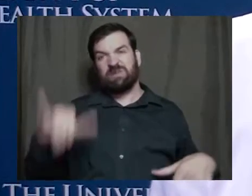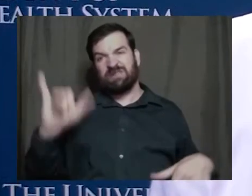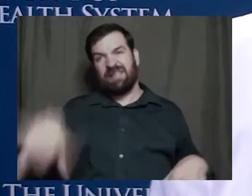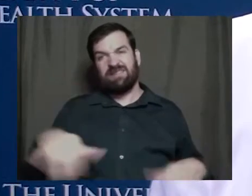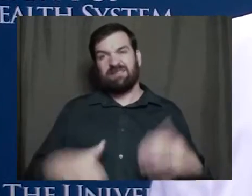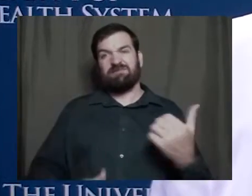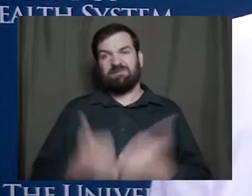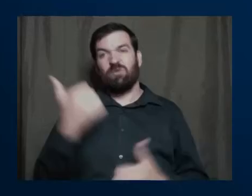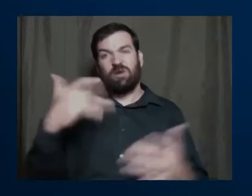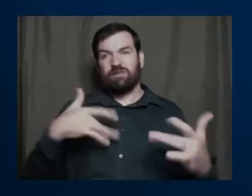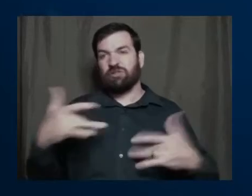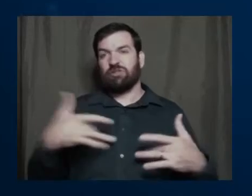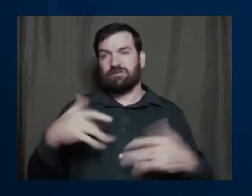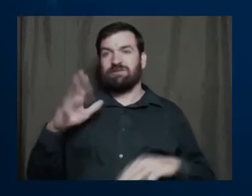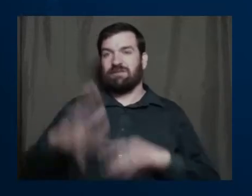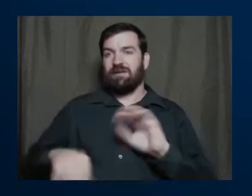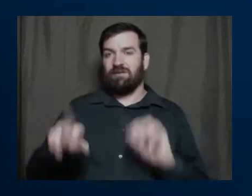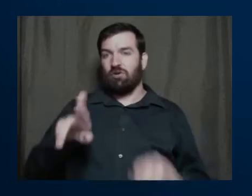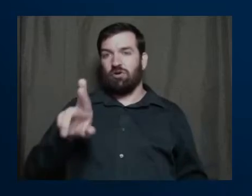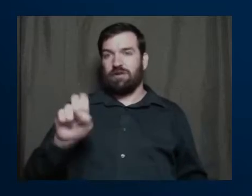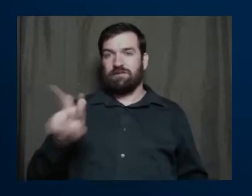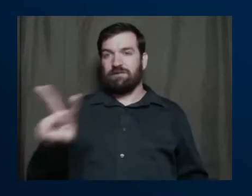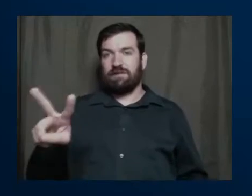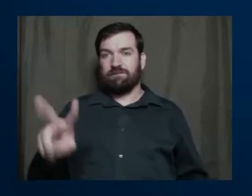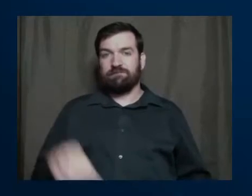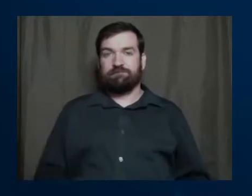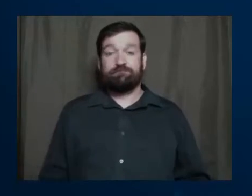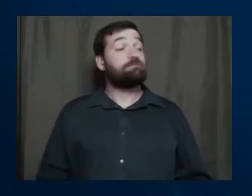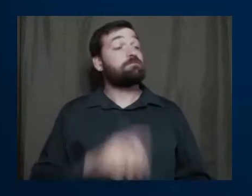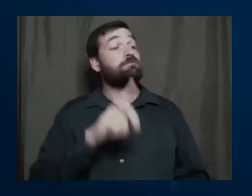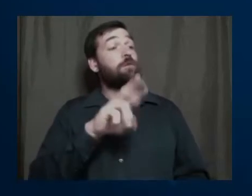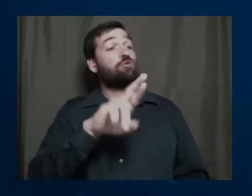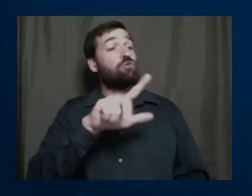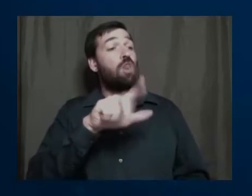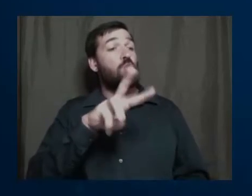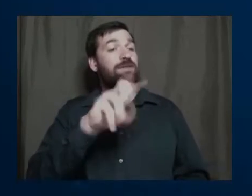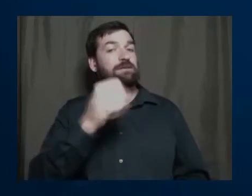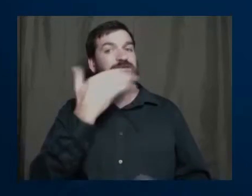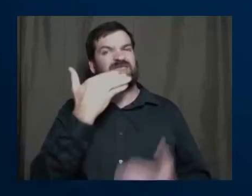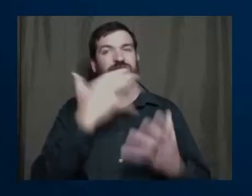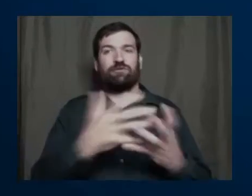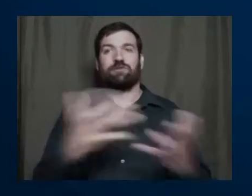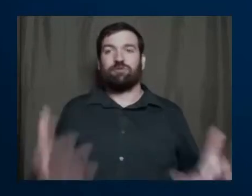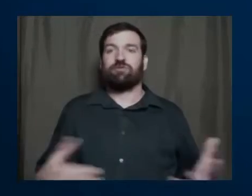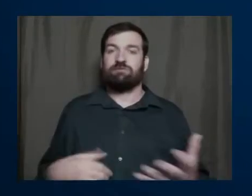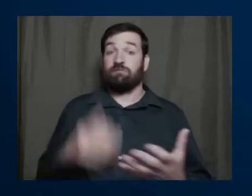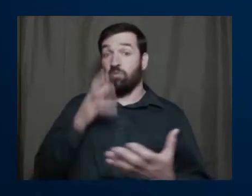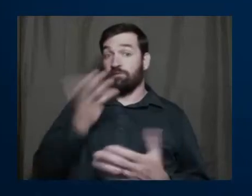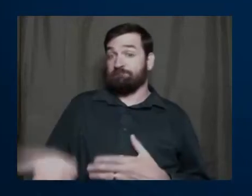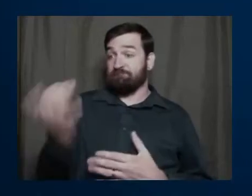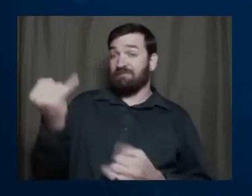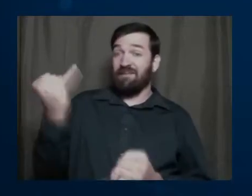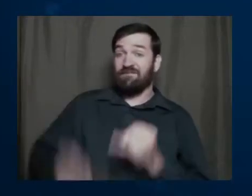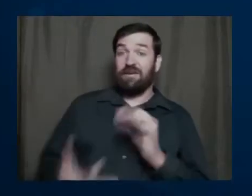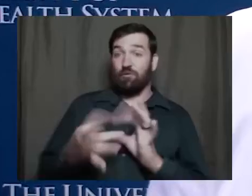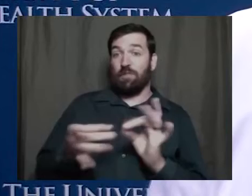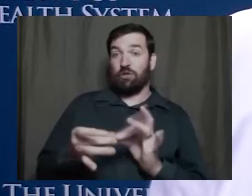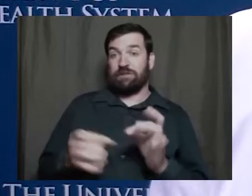about than RSV. Dr. Lewis, thanks so much. I want to get to our final thoughts, so I'm going to stay with you. What do you want us to know as we head out today?